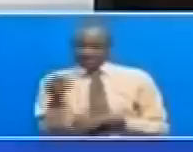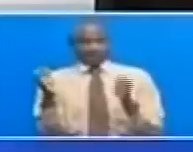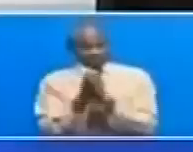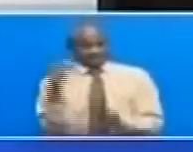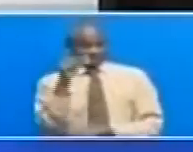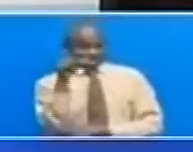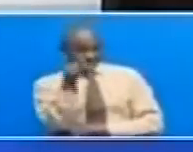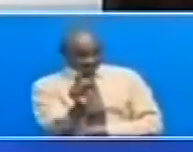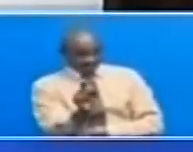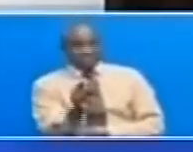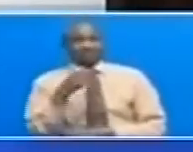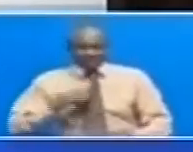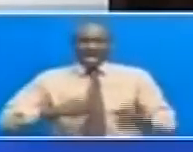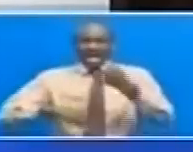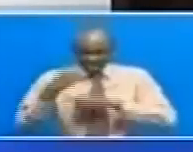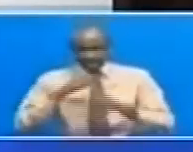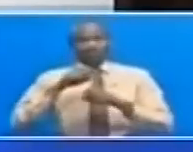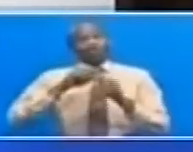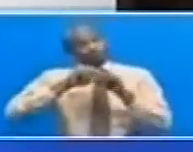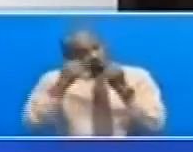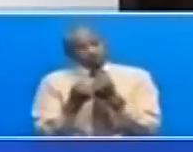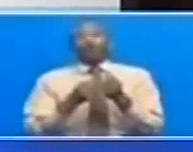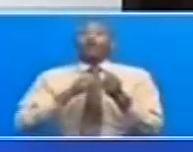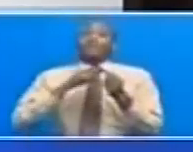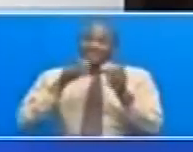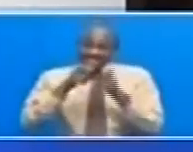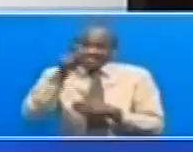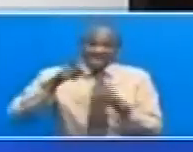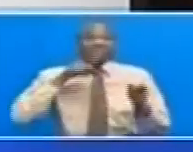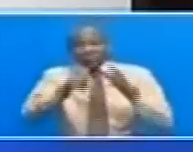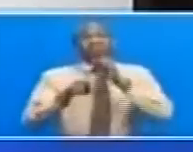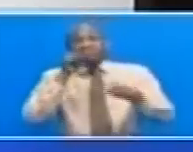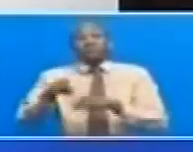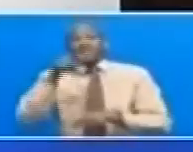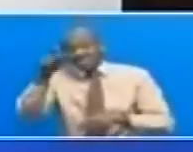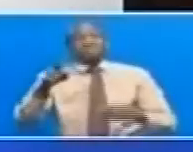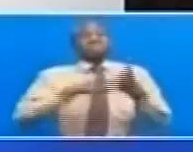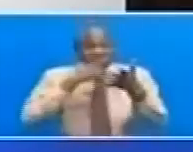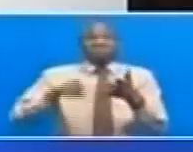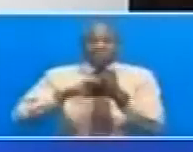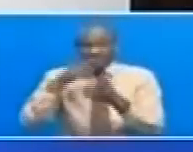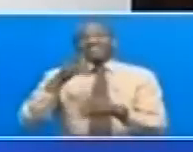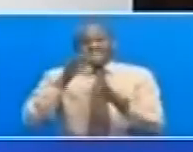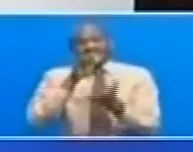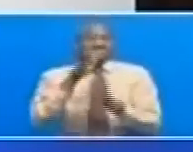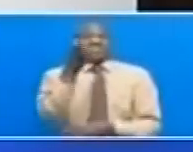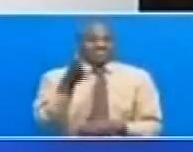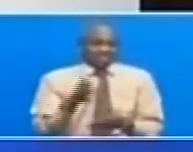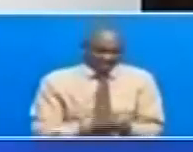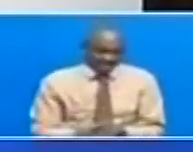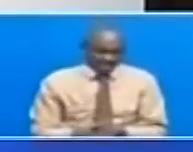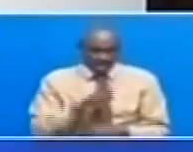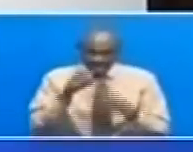Githurai, remained active on social media for hours, ridiculing the public condemnation that followed the expose on